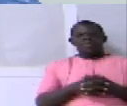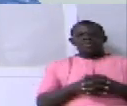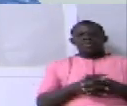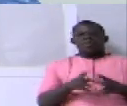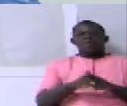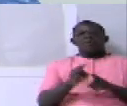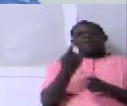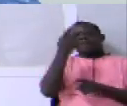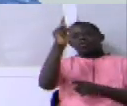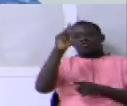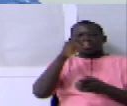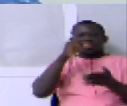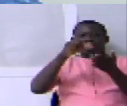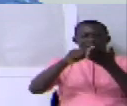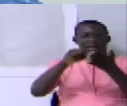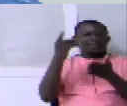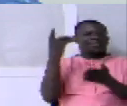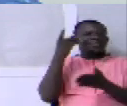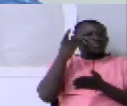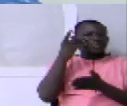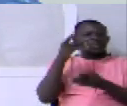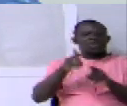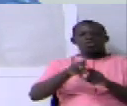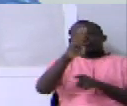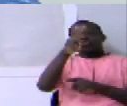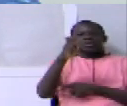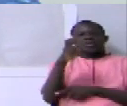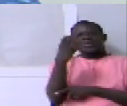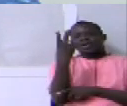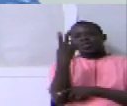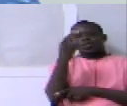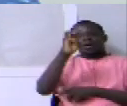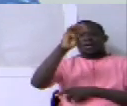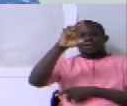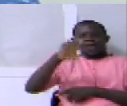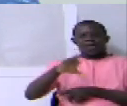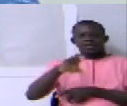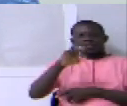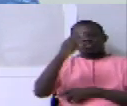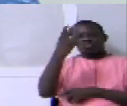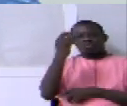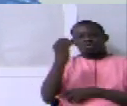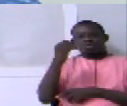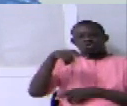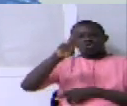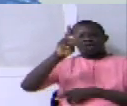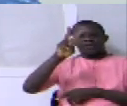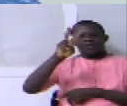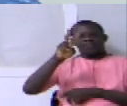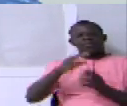The first is dated 22nd March 2012,